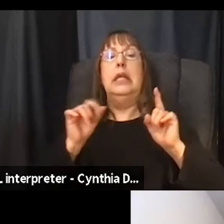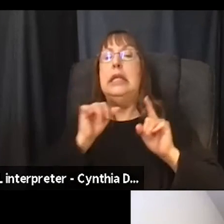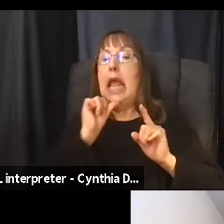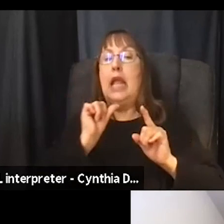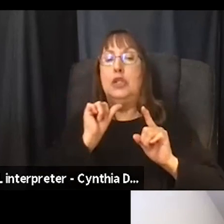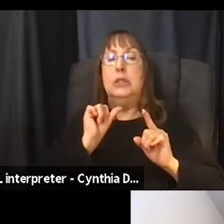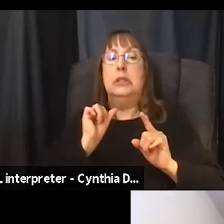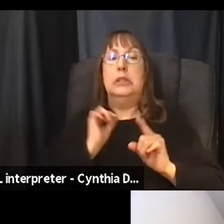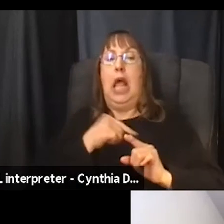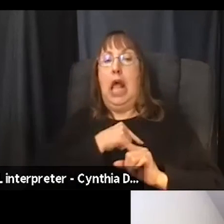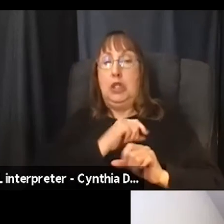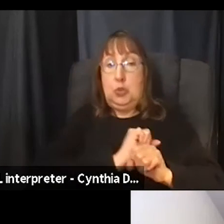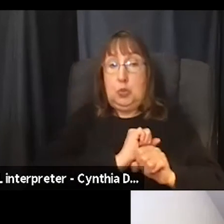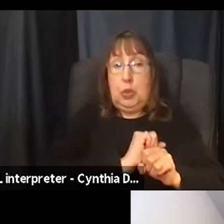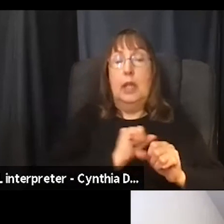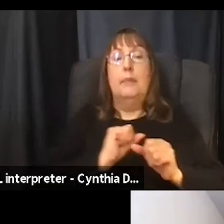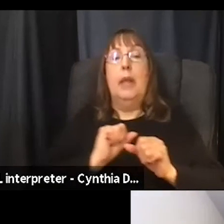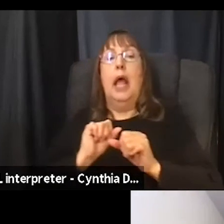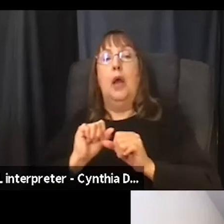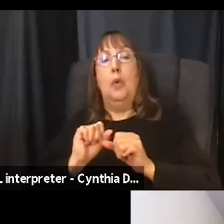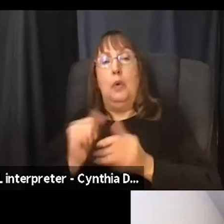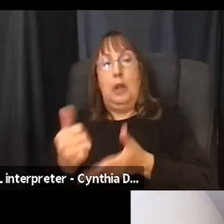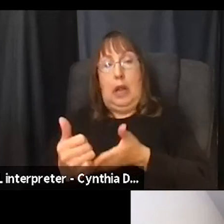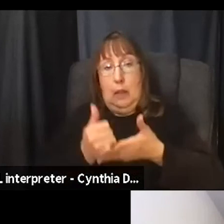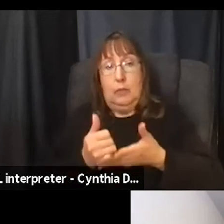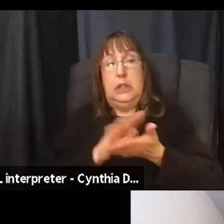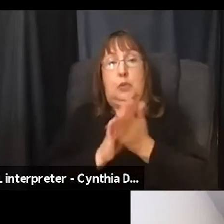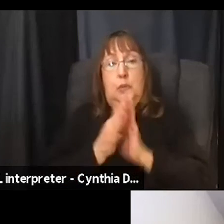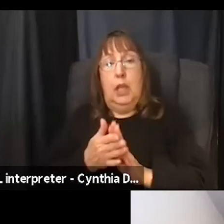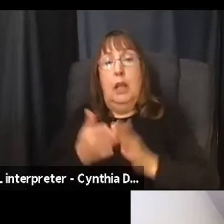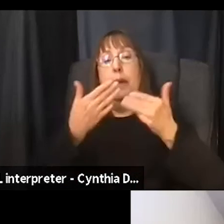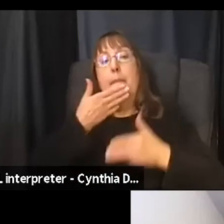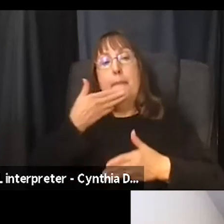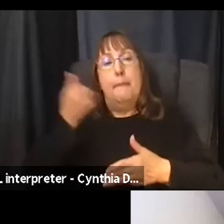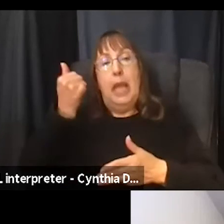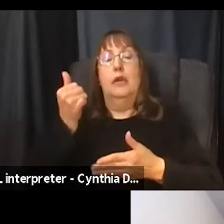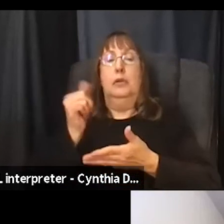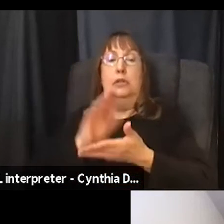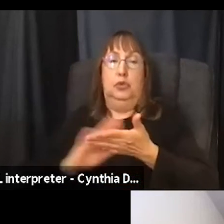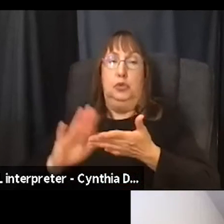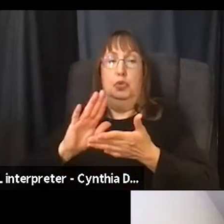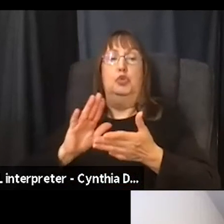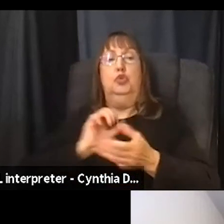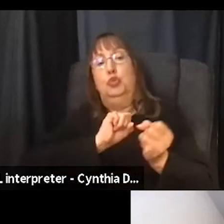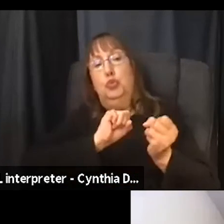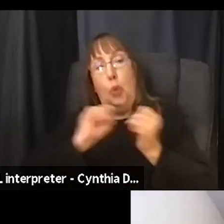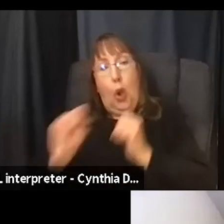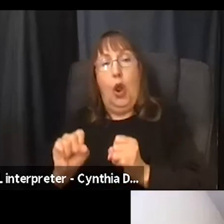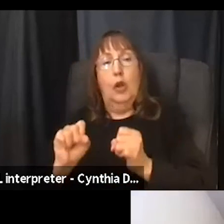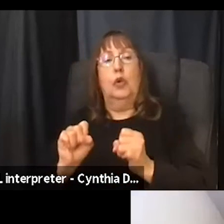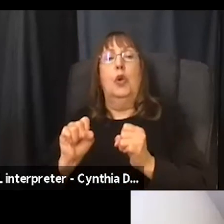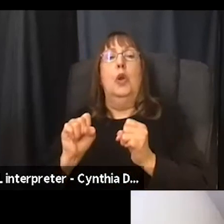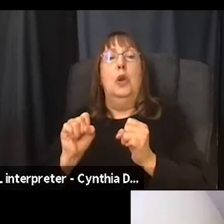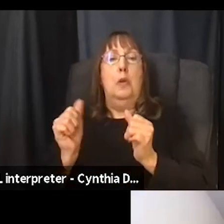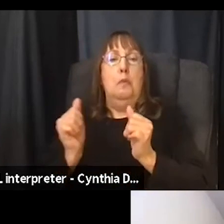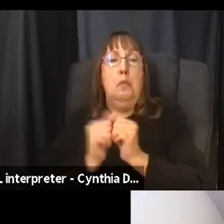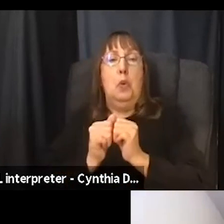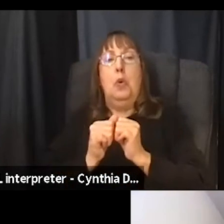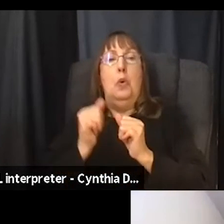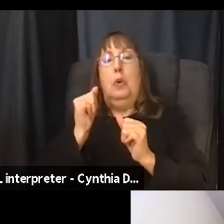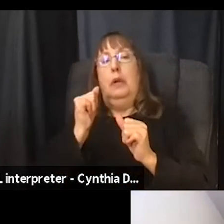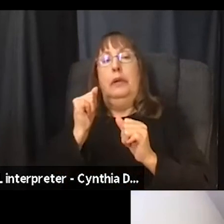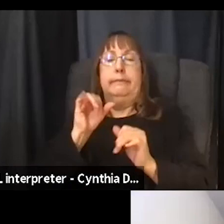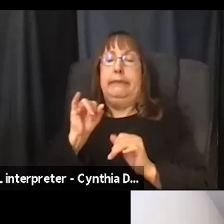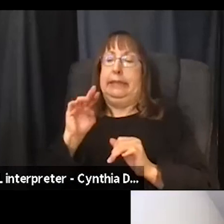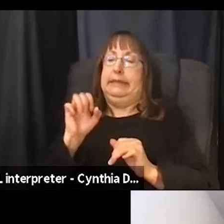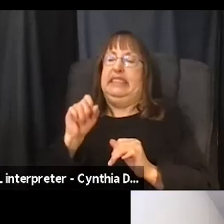it, how it makes us a better institution, a stronger institution, a more insightful institution,